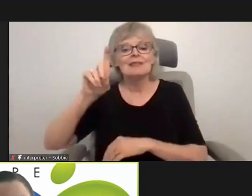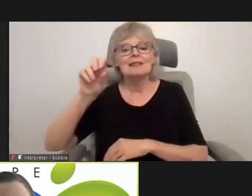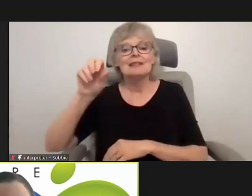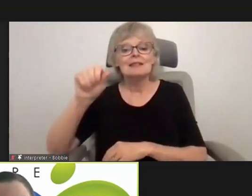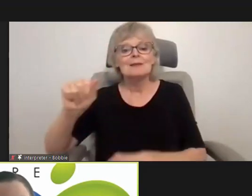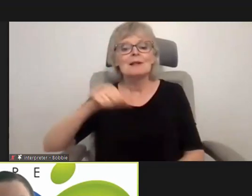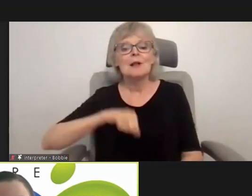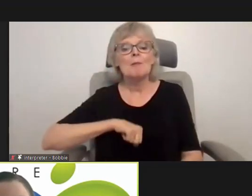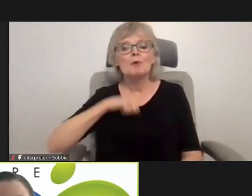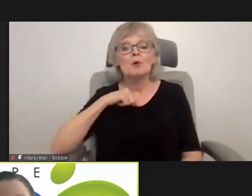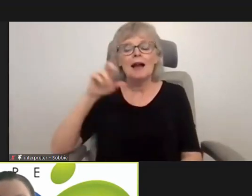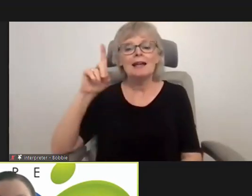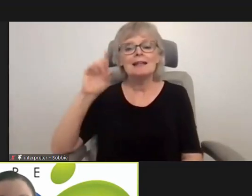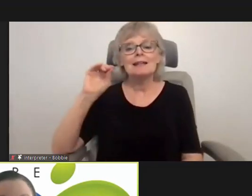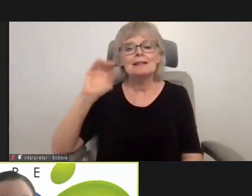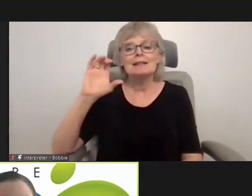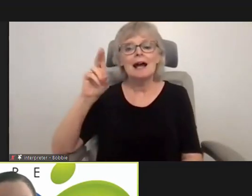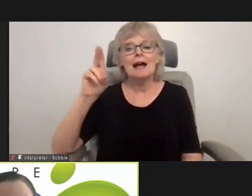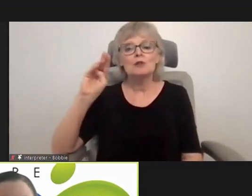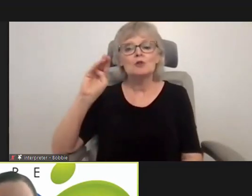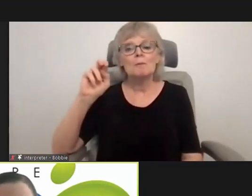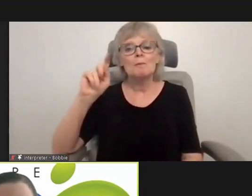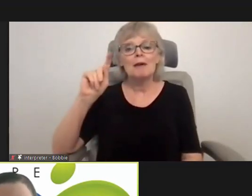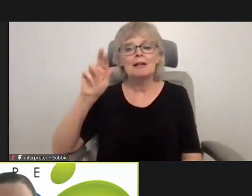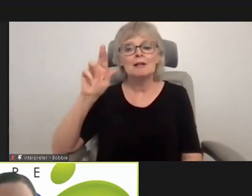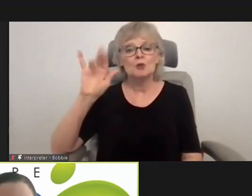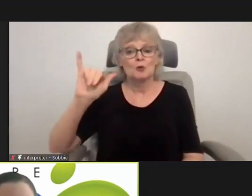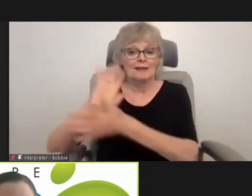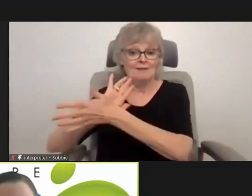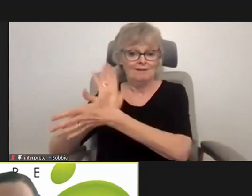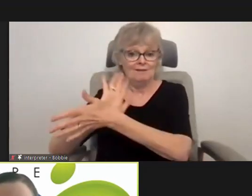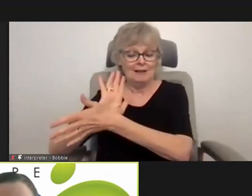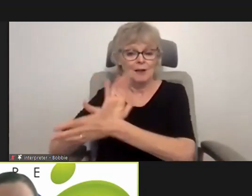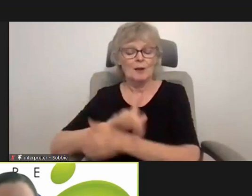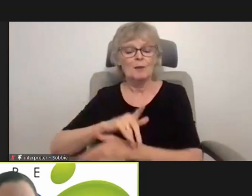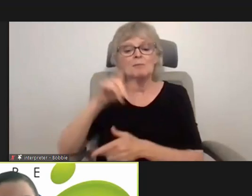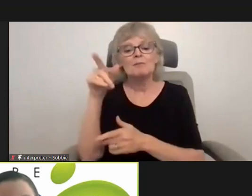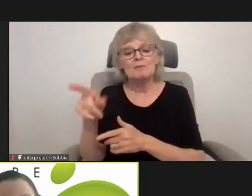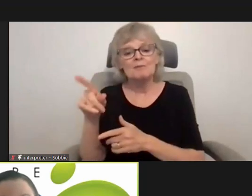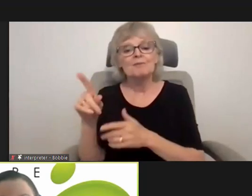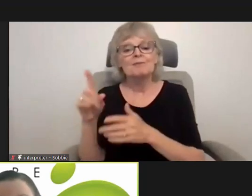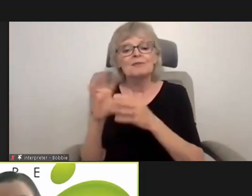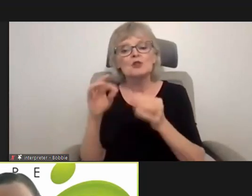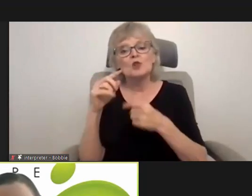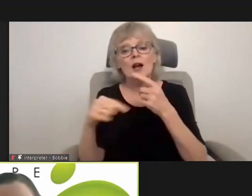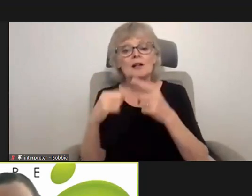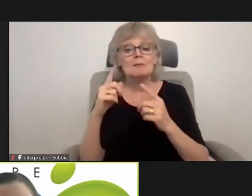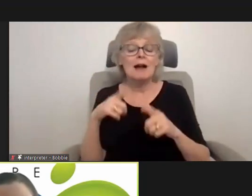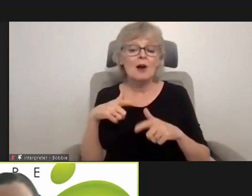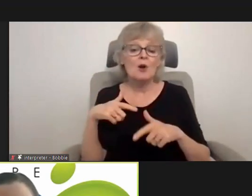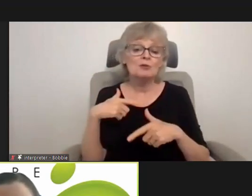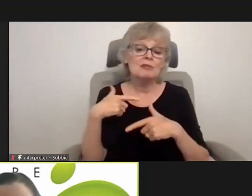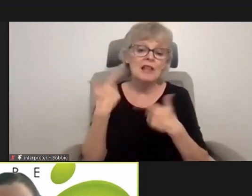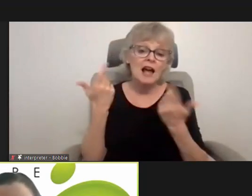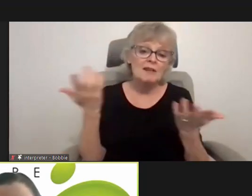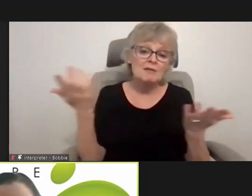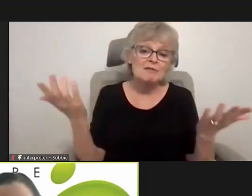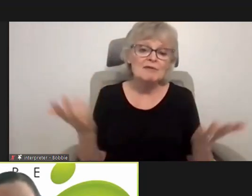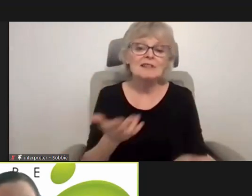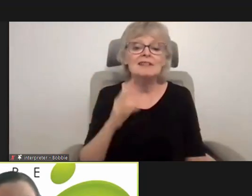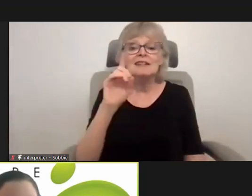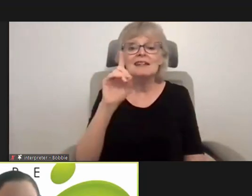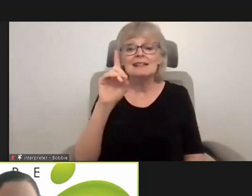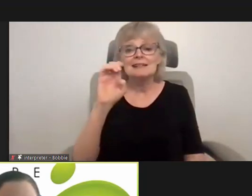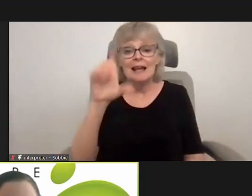documentary. So the documentary focuses on areas of life. It follows Delawareans with